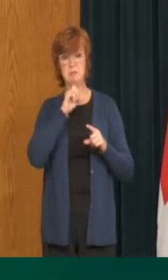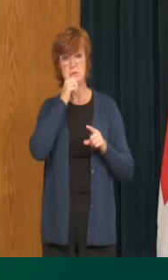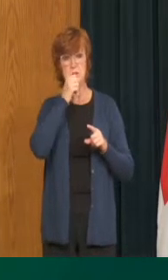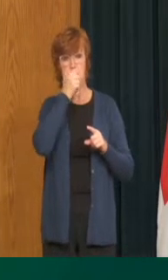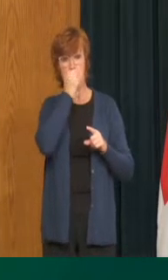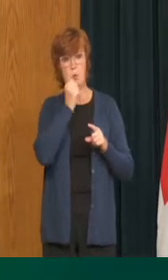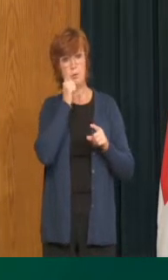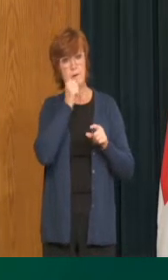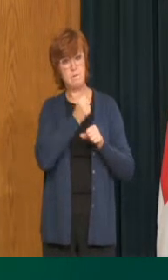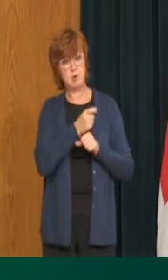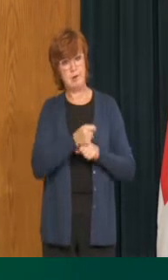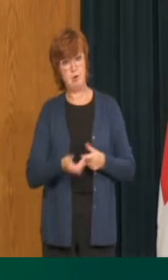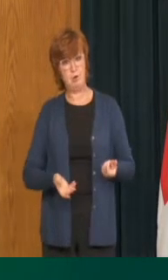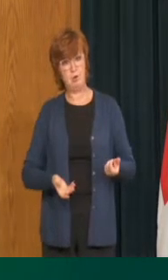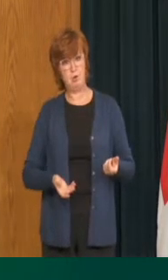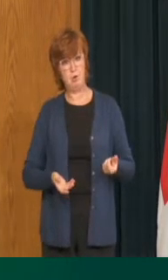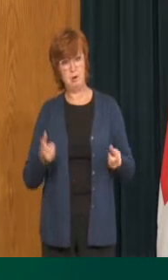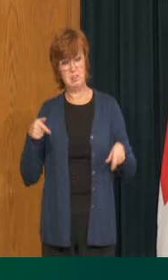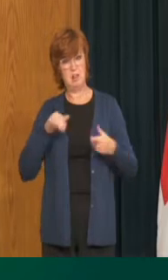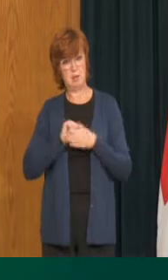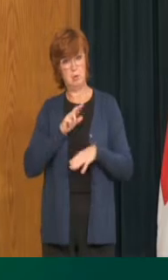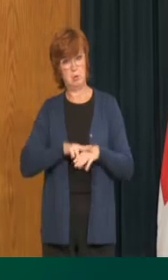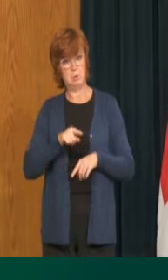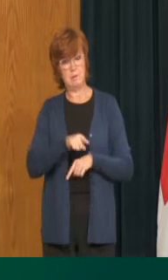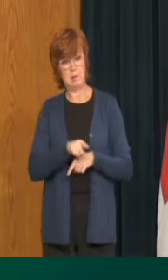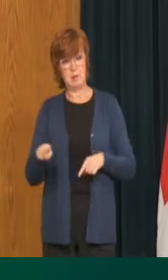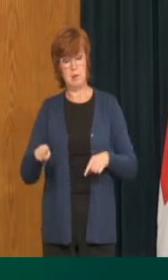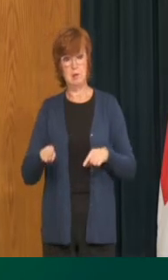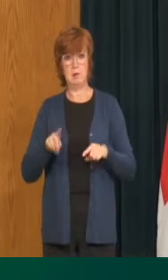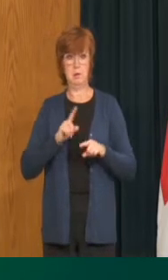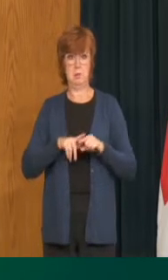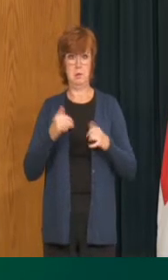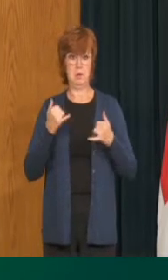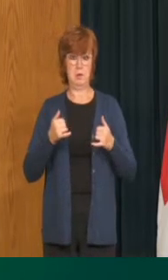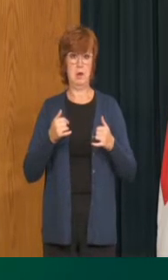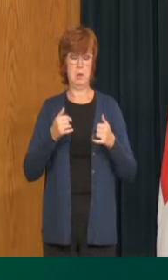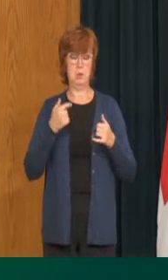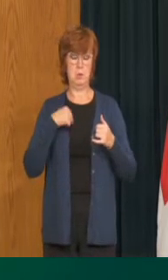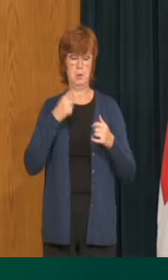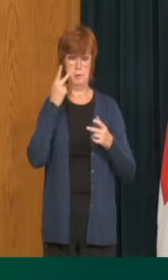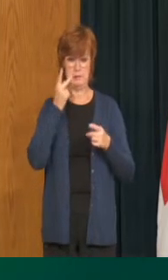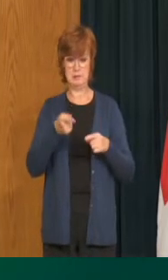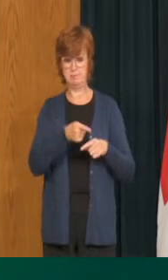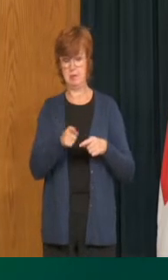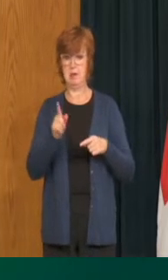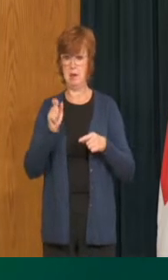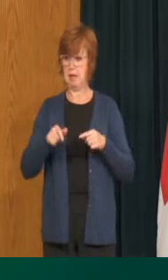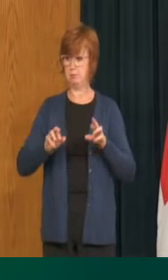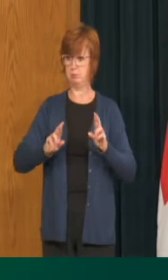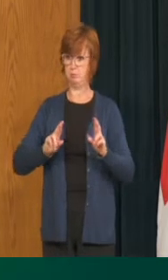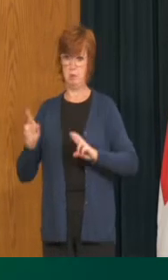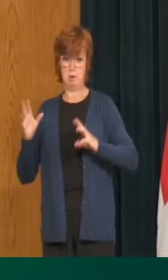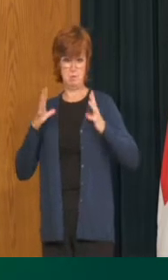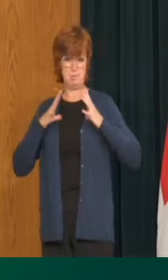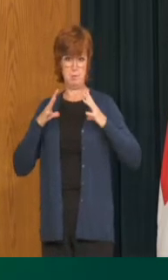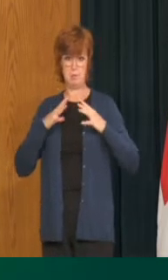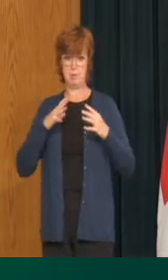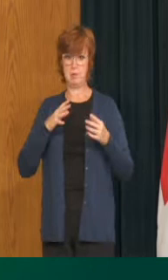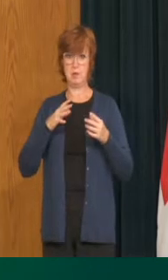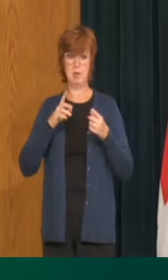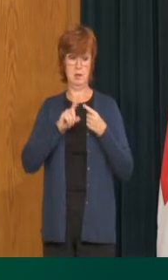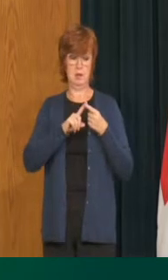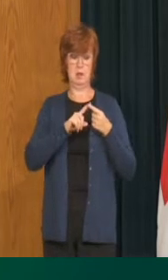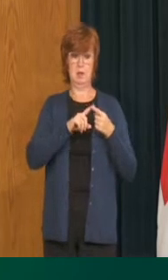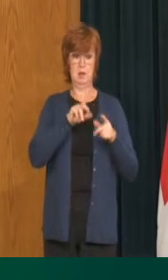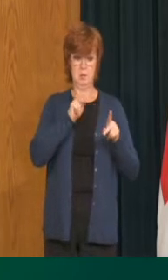if it's significant get tested. And I think that's something all of us need to accommodate as employers, as